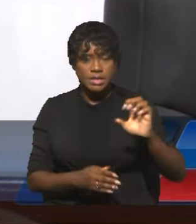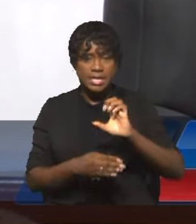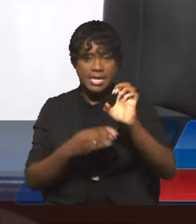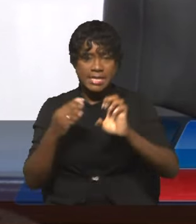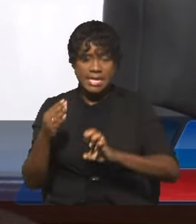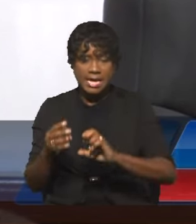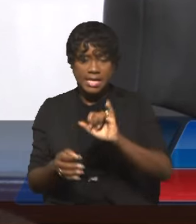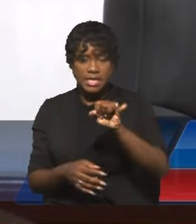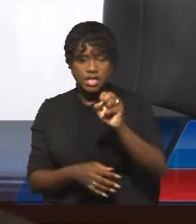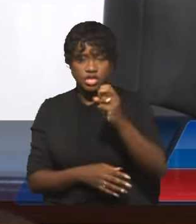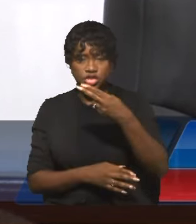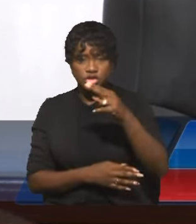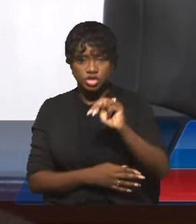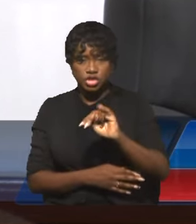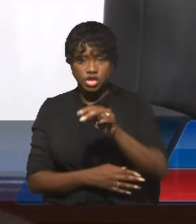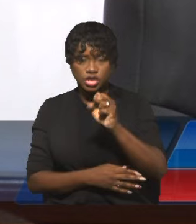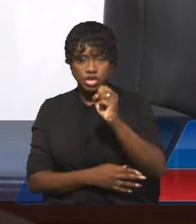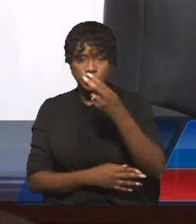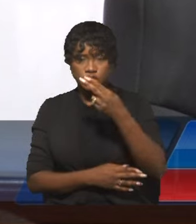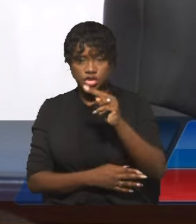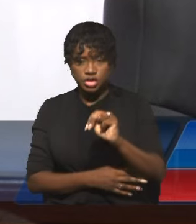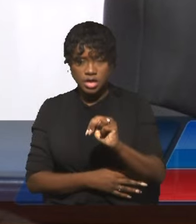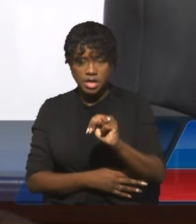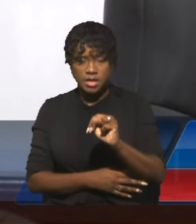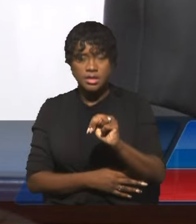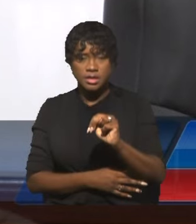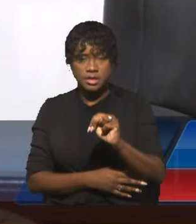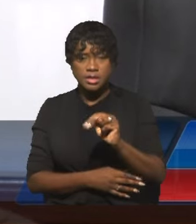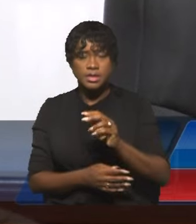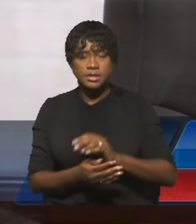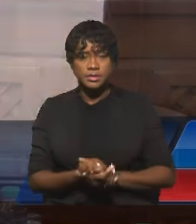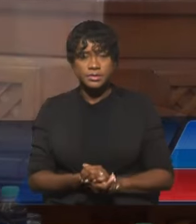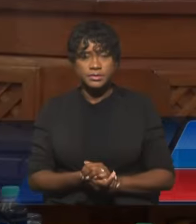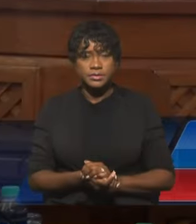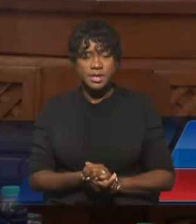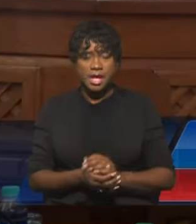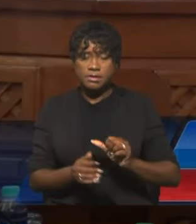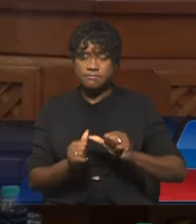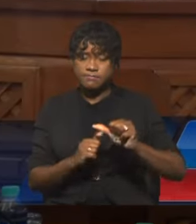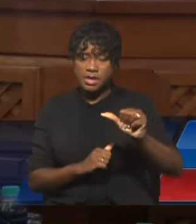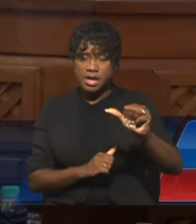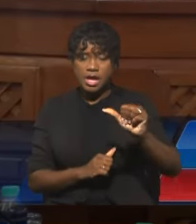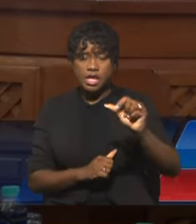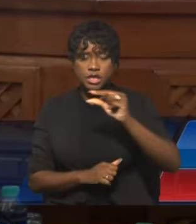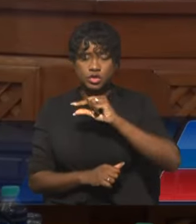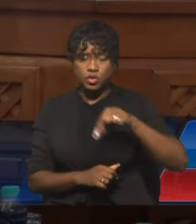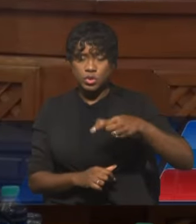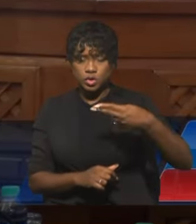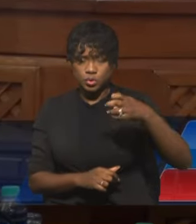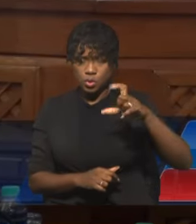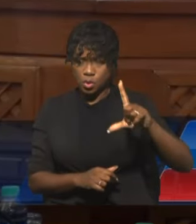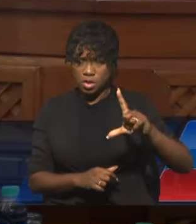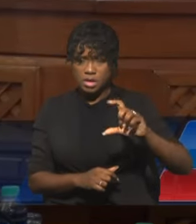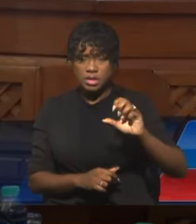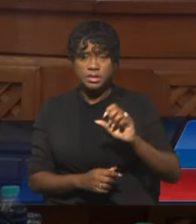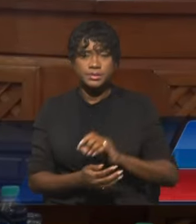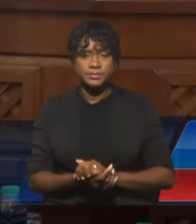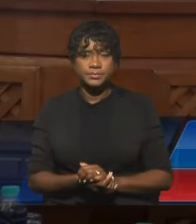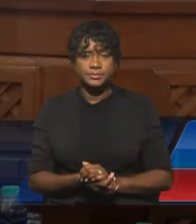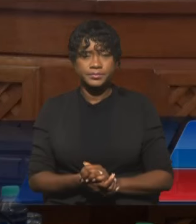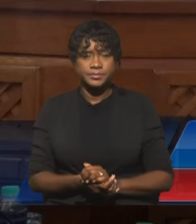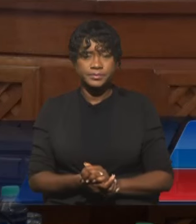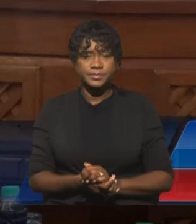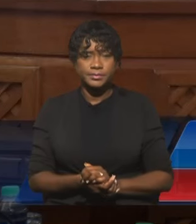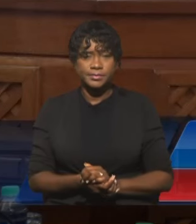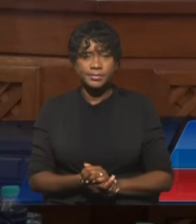John, and it goes as far north as Windsor. According to Deputy Mayor, Councillor Abina Hartley,